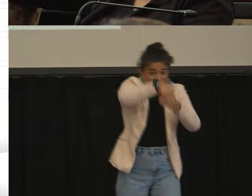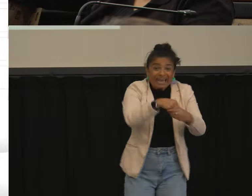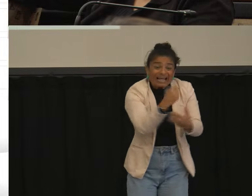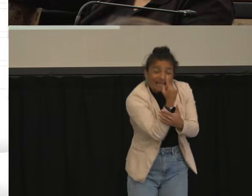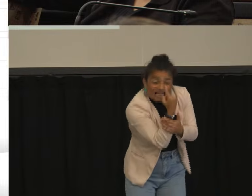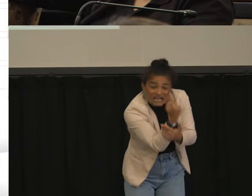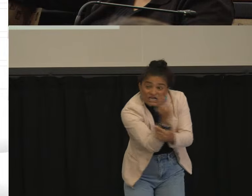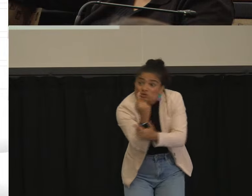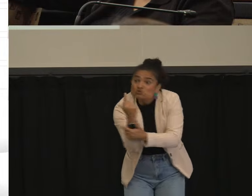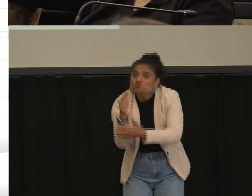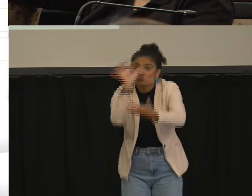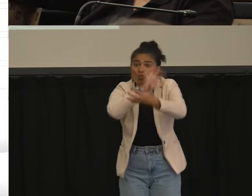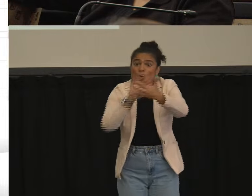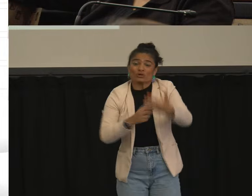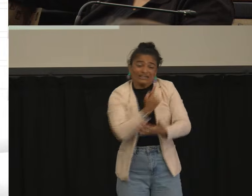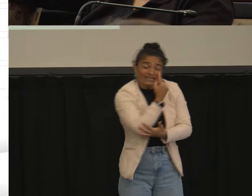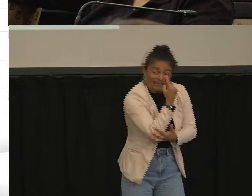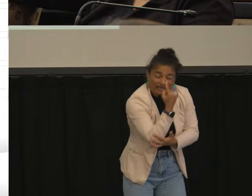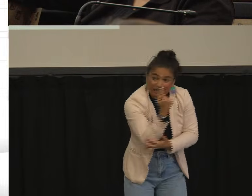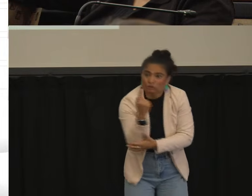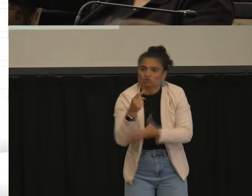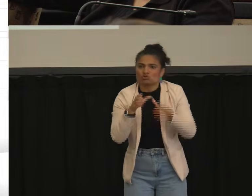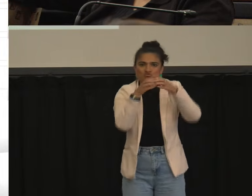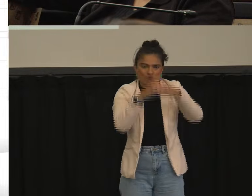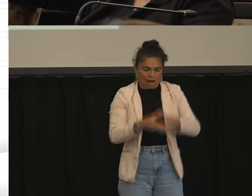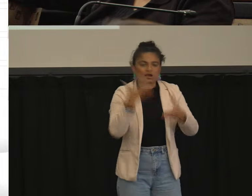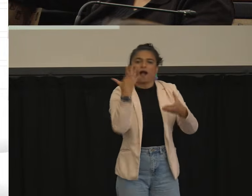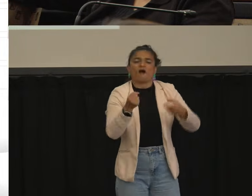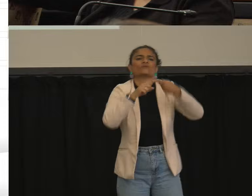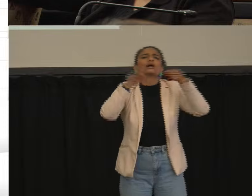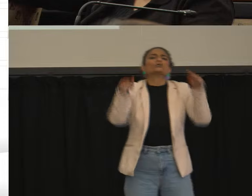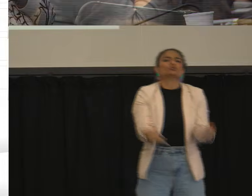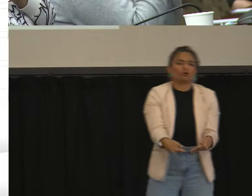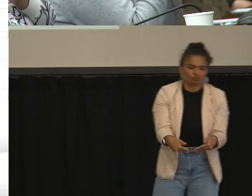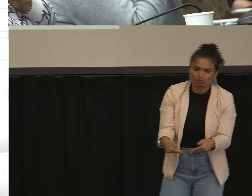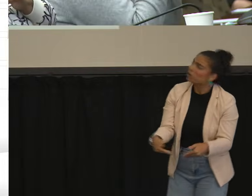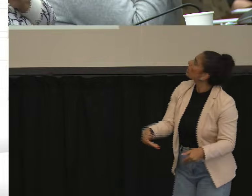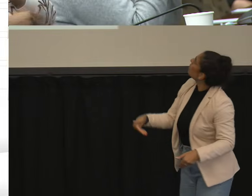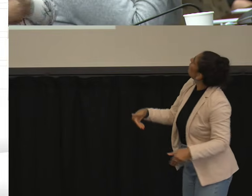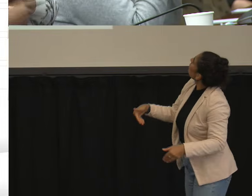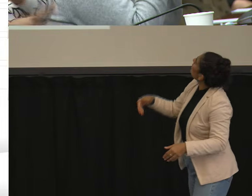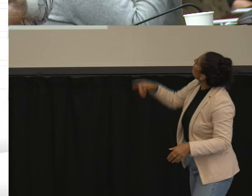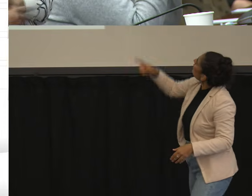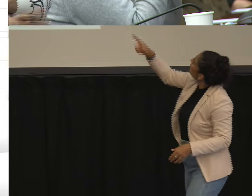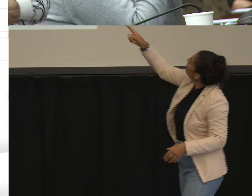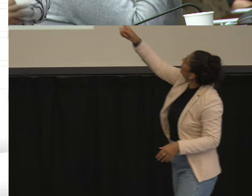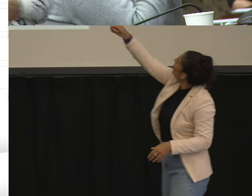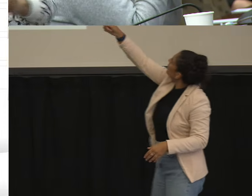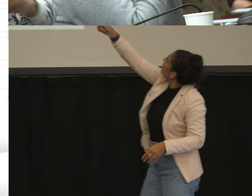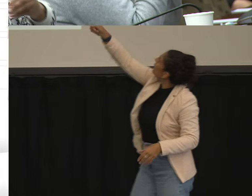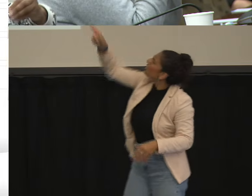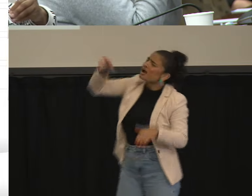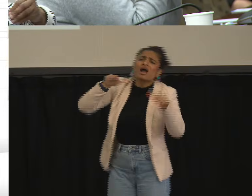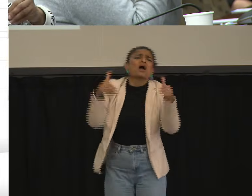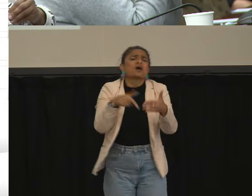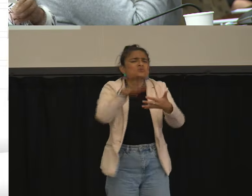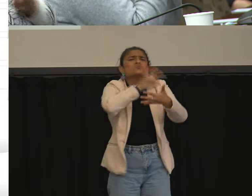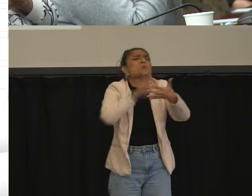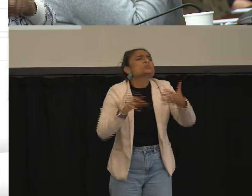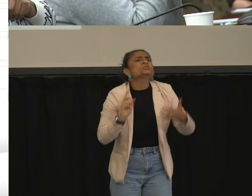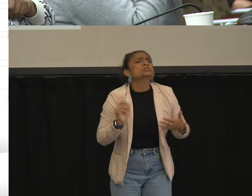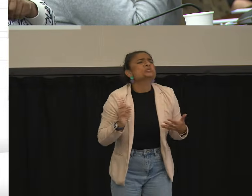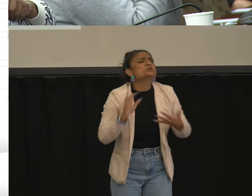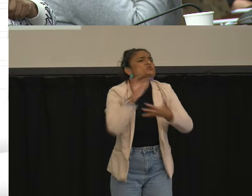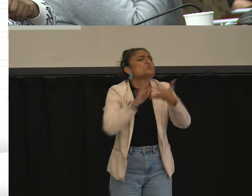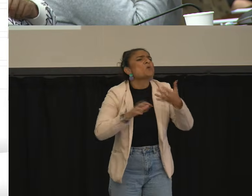categories. Inside each of those stories and content, there is an introduction.